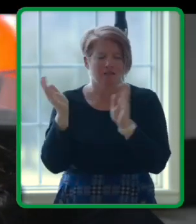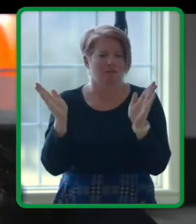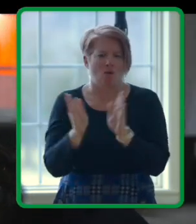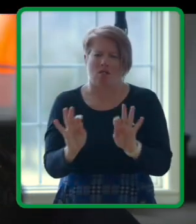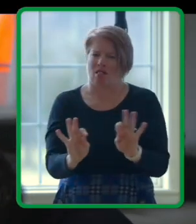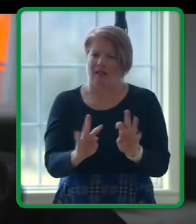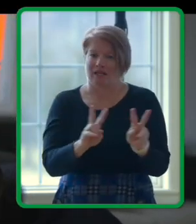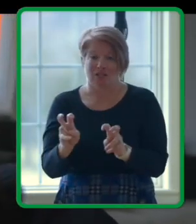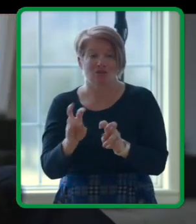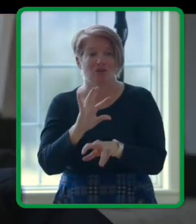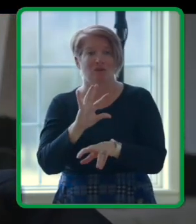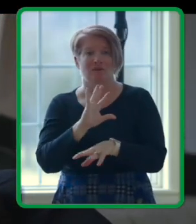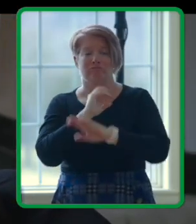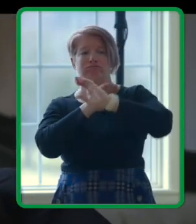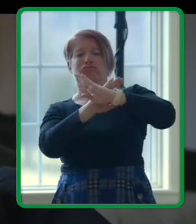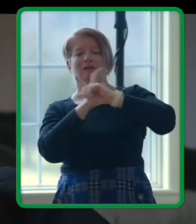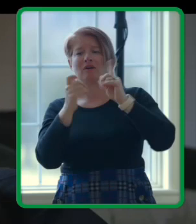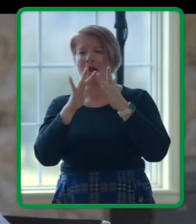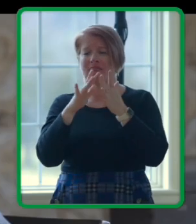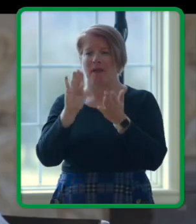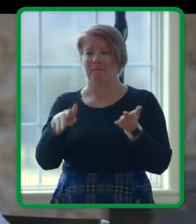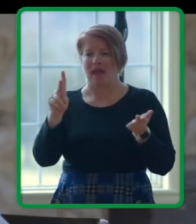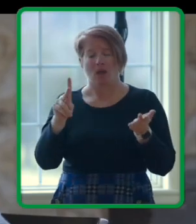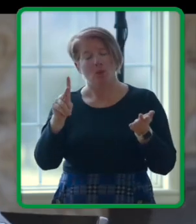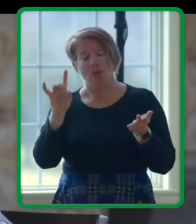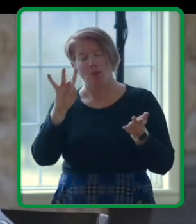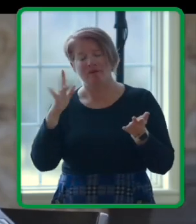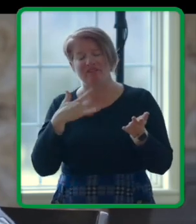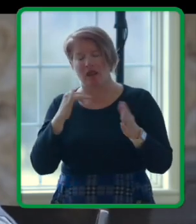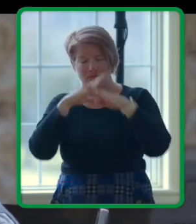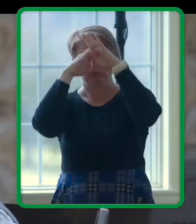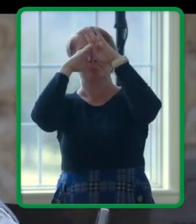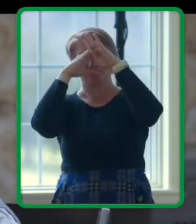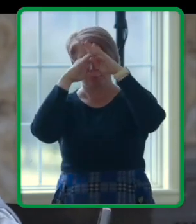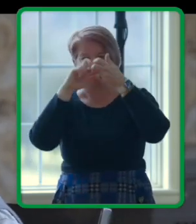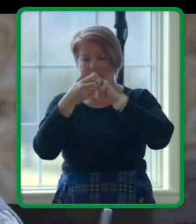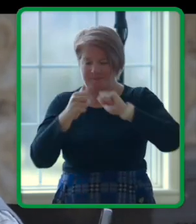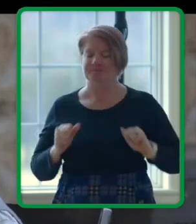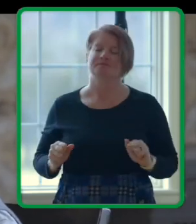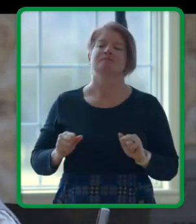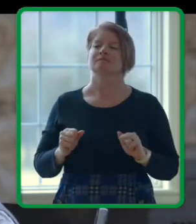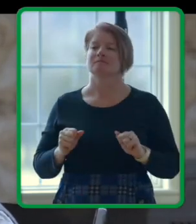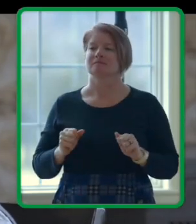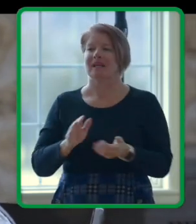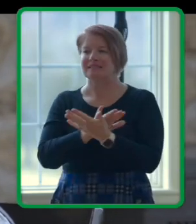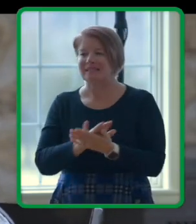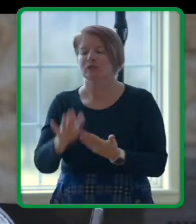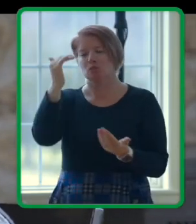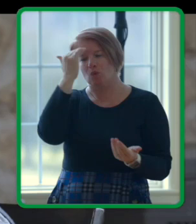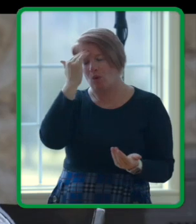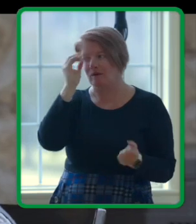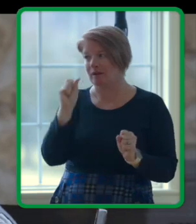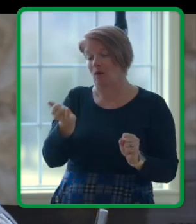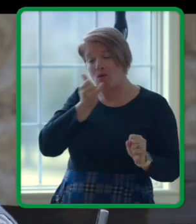like being locked out of your online banking can just be a mountain of a problem. And you know, it's really nice to know that you